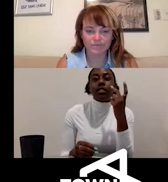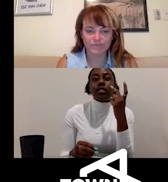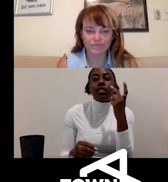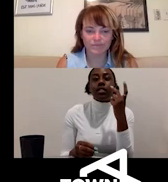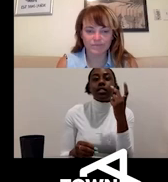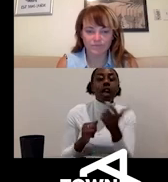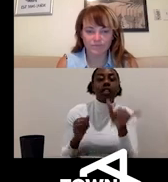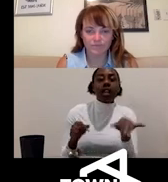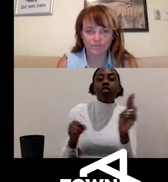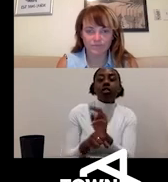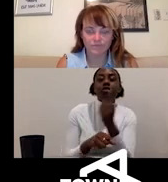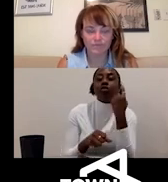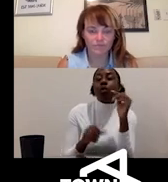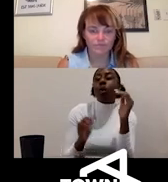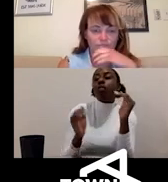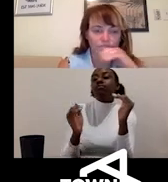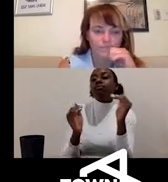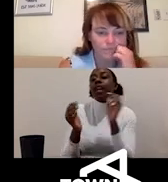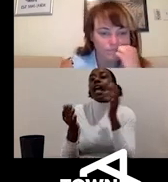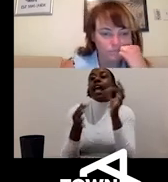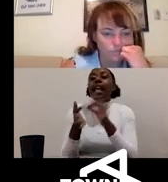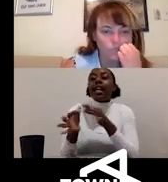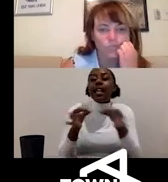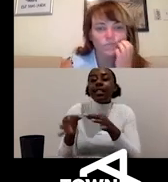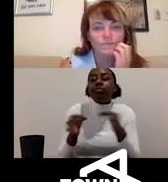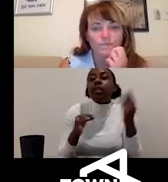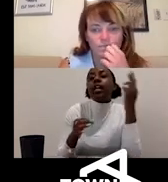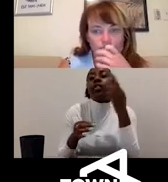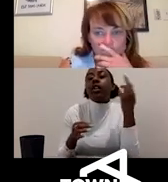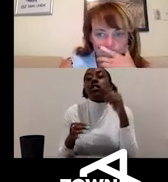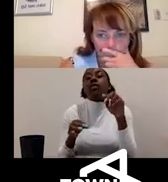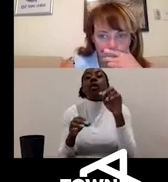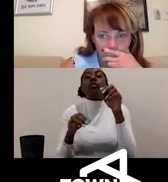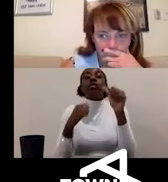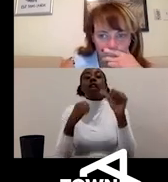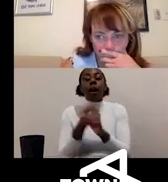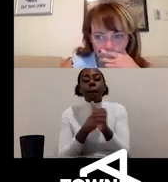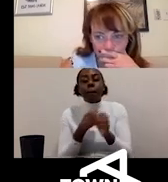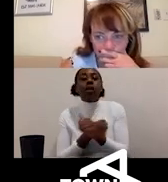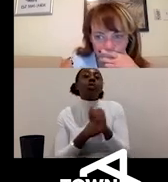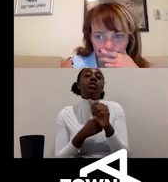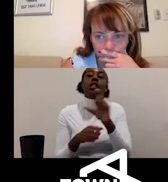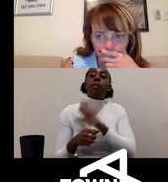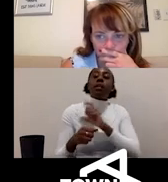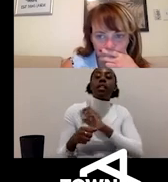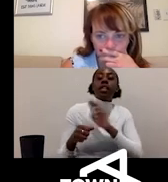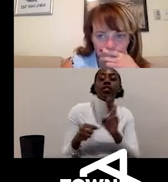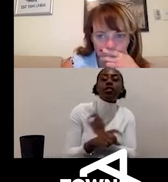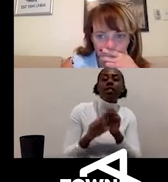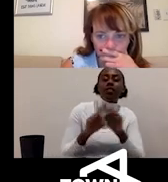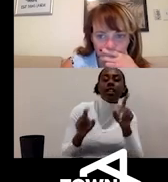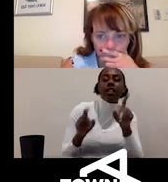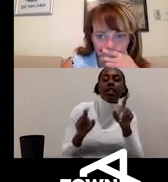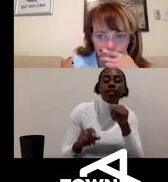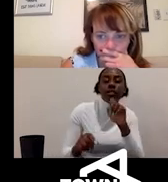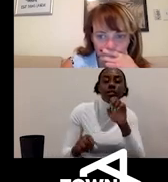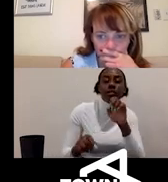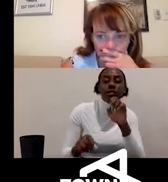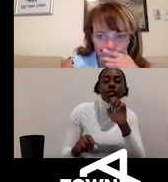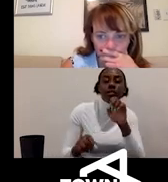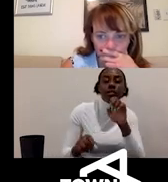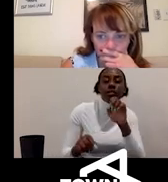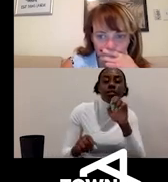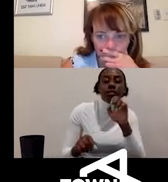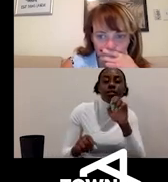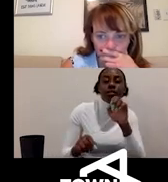and justify the police use of all sorts of tools to combat the rise of violent extremism, which is just